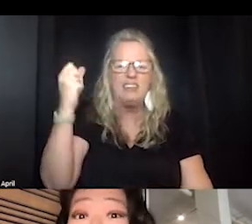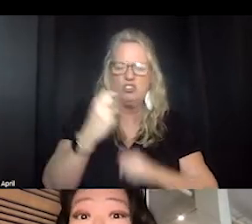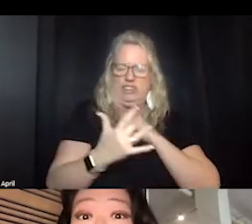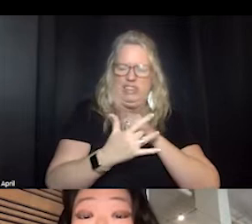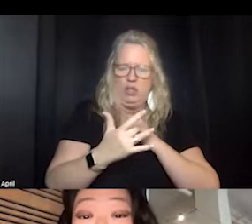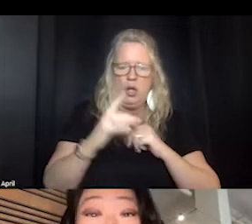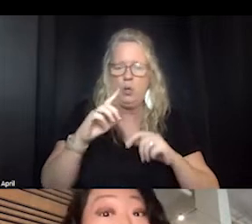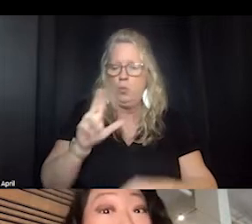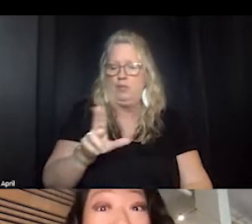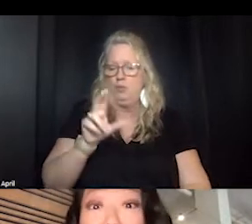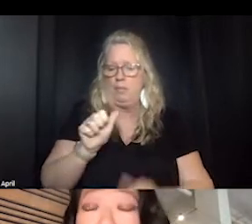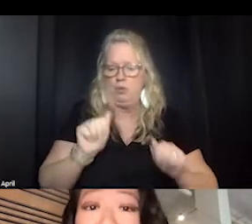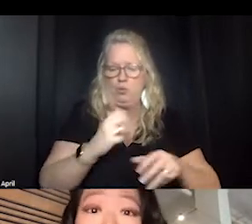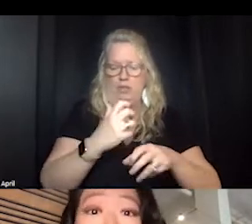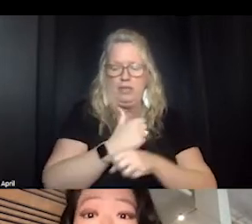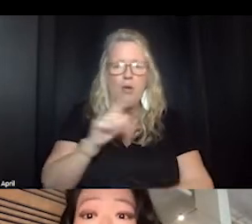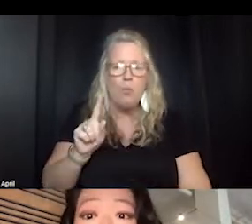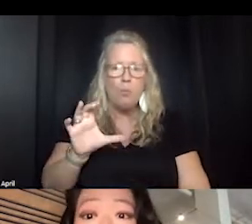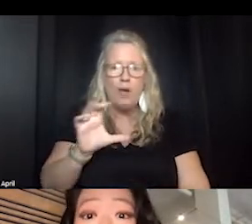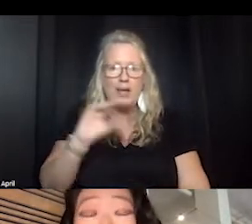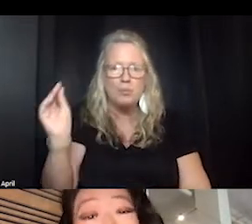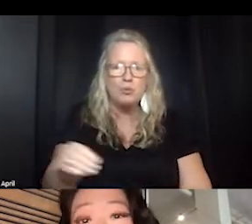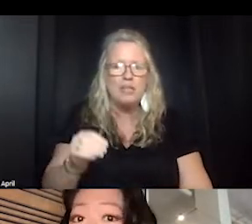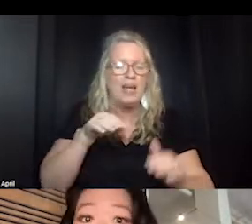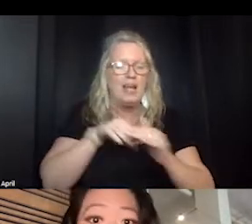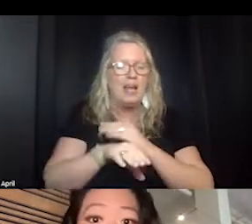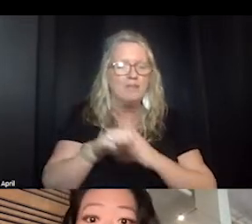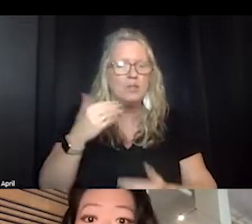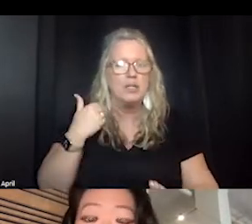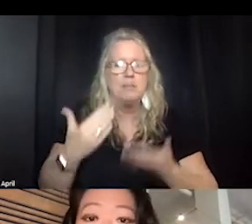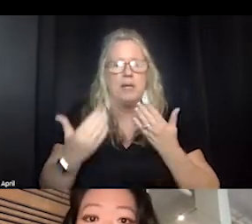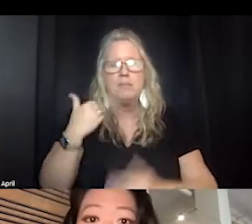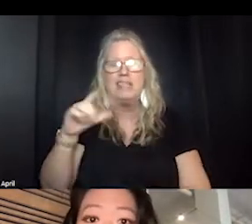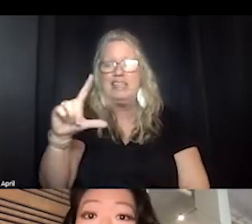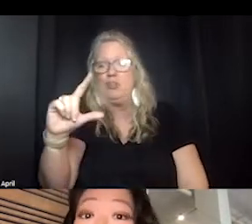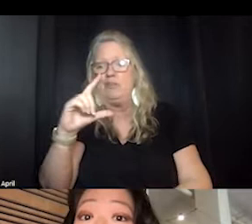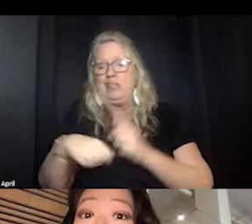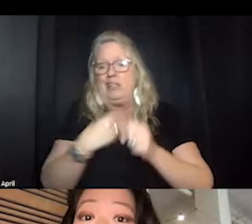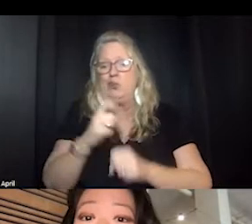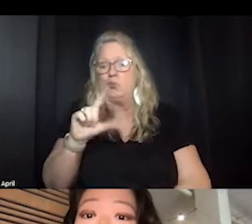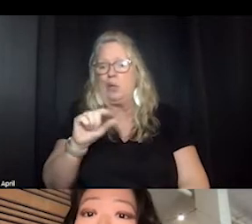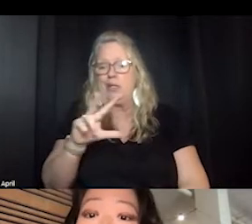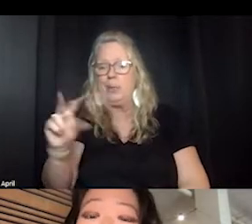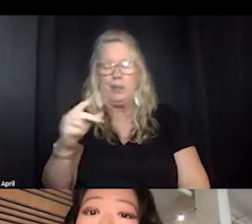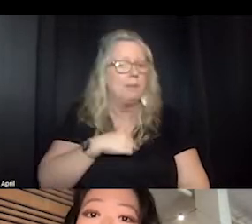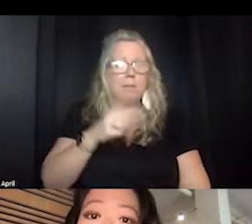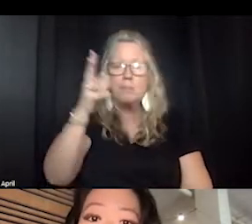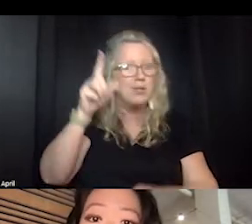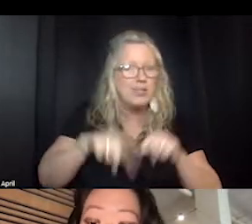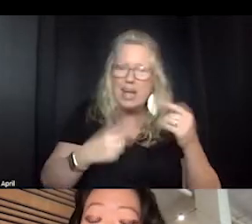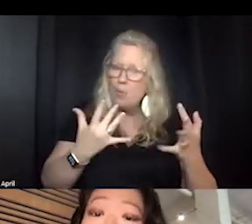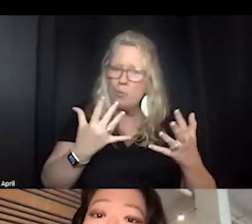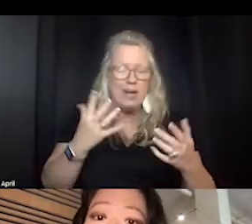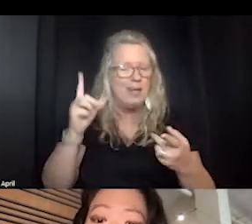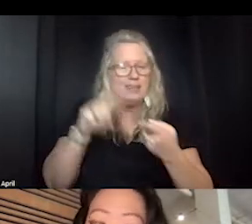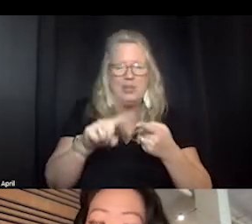the United States could get 100% access might be 2030. People like my parents can't wait that long to get the